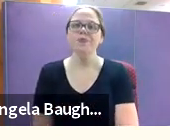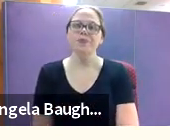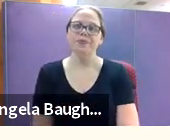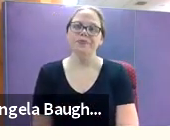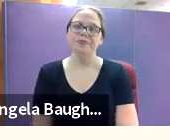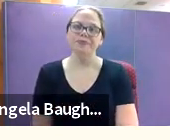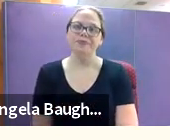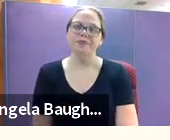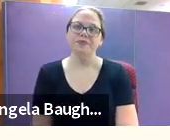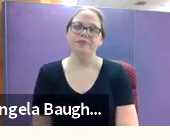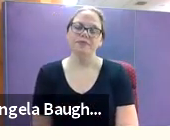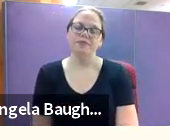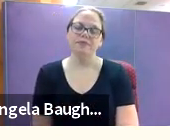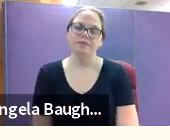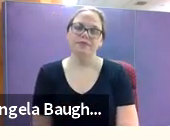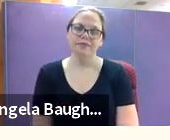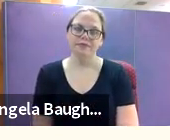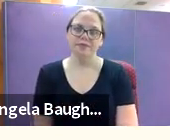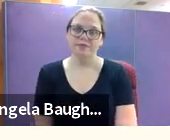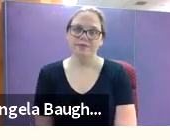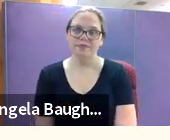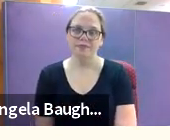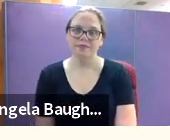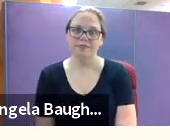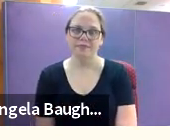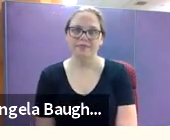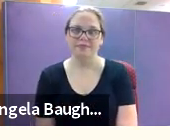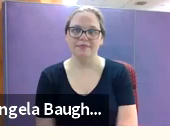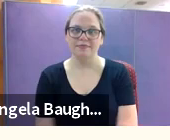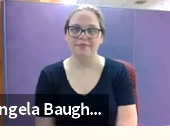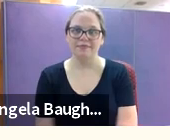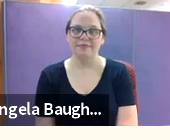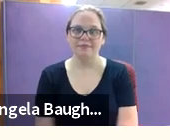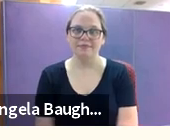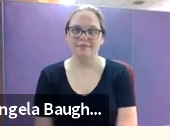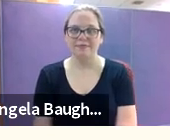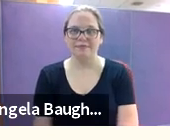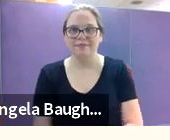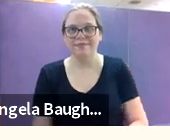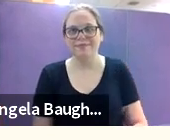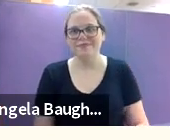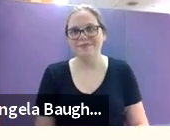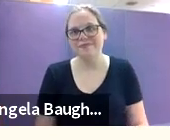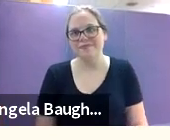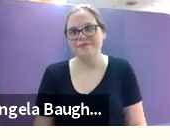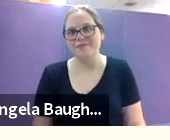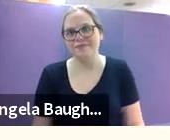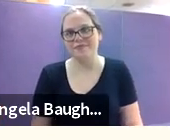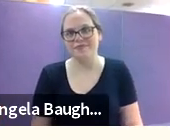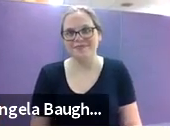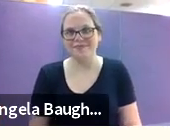I put it away because I didn't think I needed it. There it is. Okay,